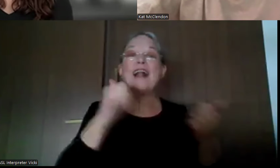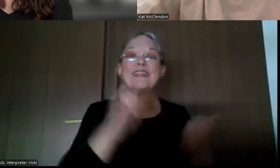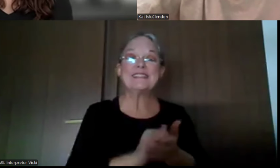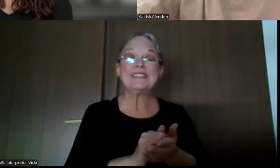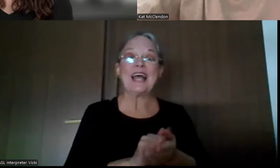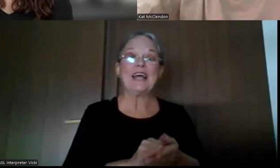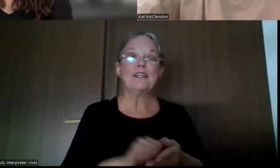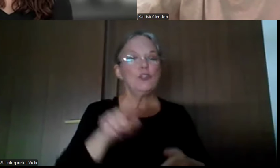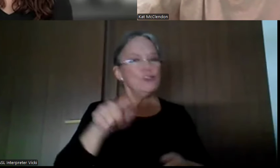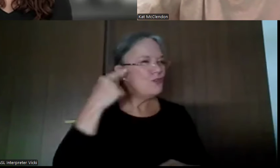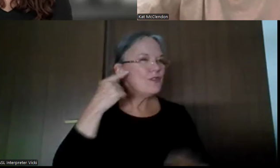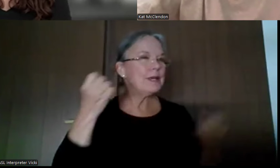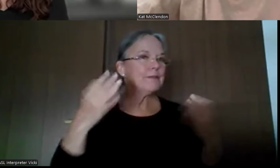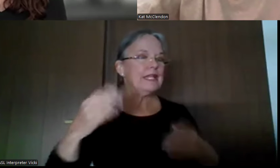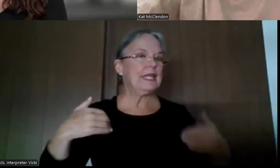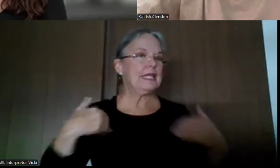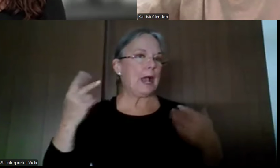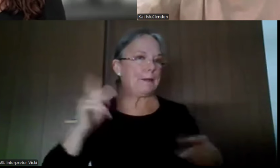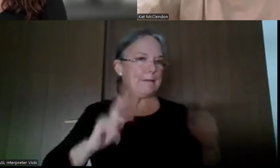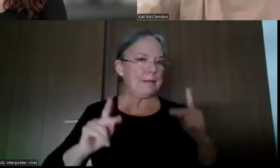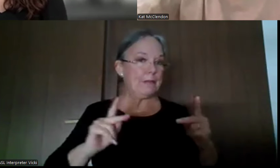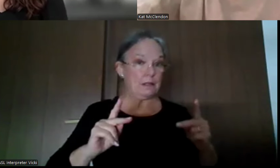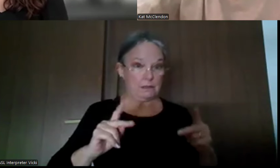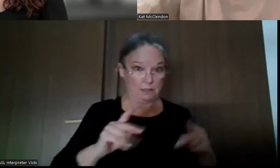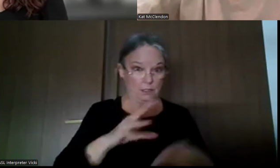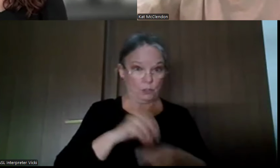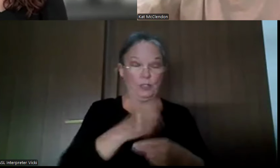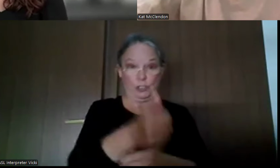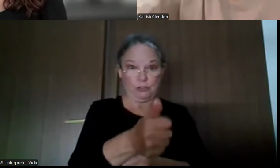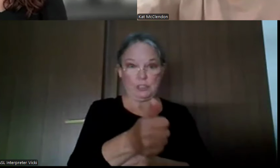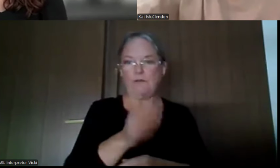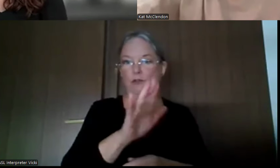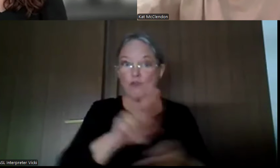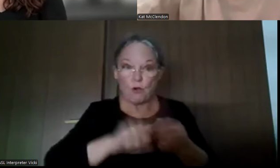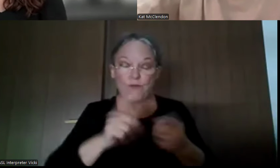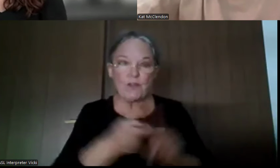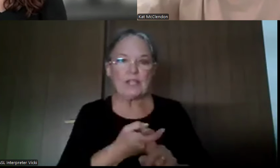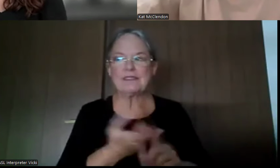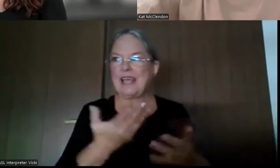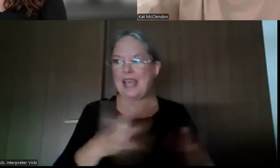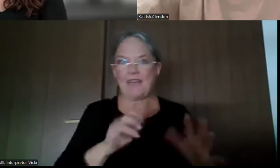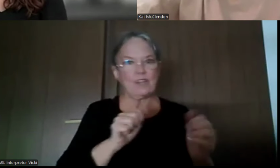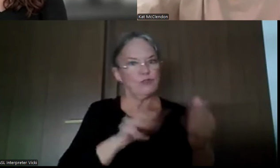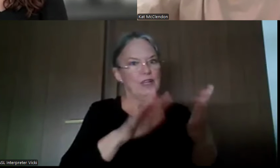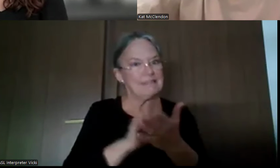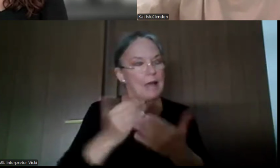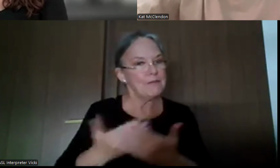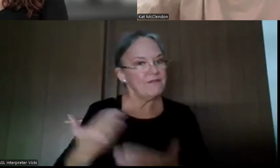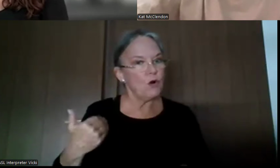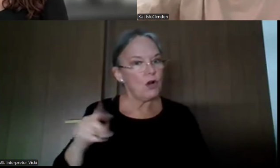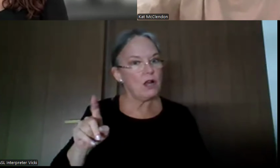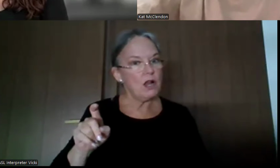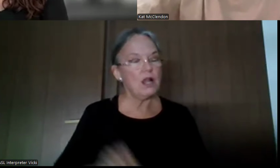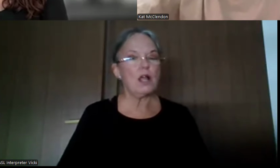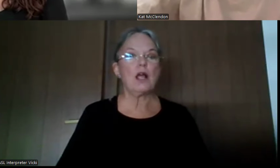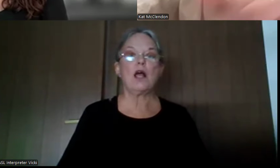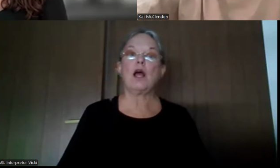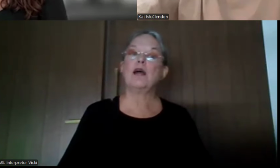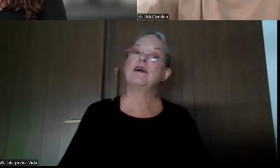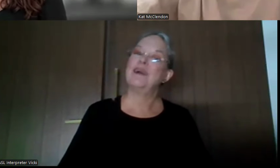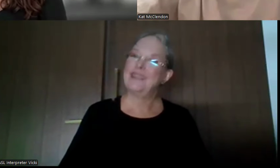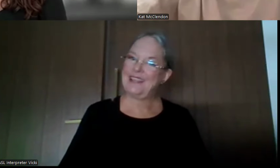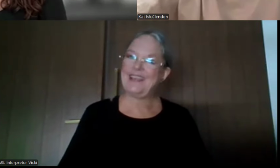think that a lot of young people, or even yourself or your friends, have even addressed that before? Or how does Yeah, I that work?